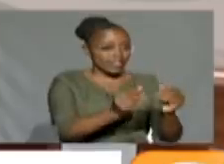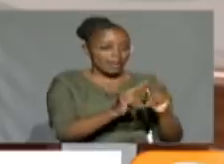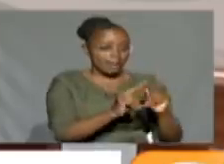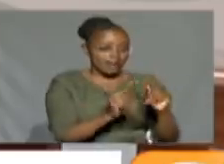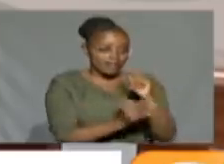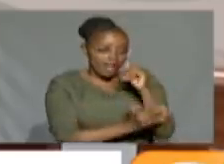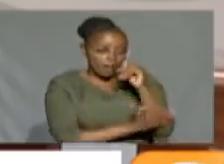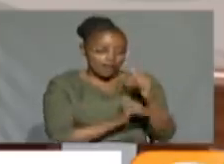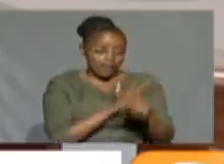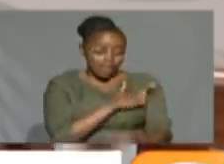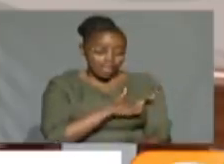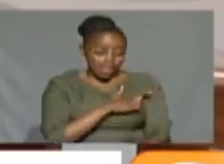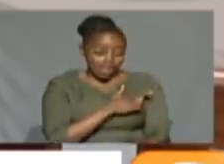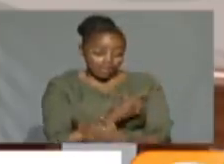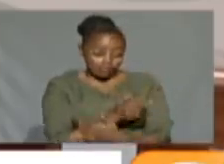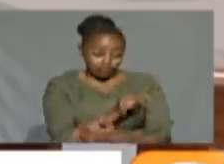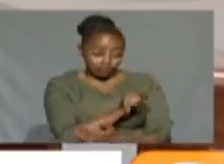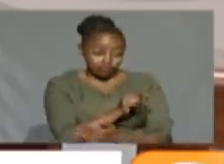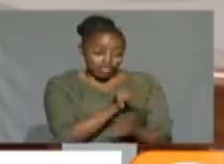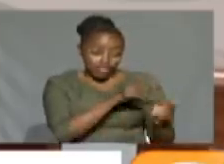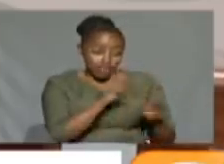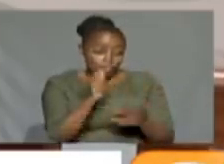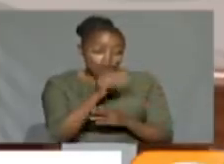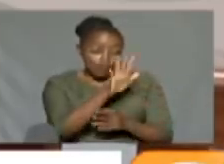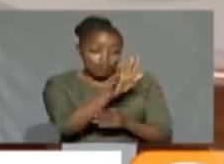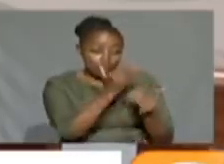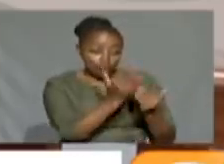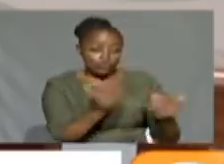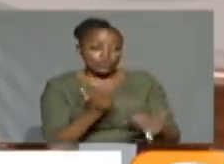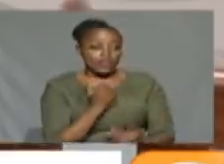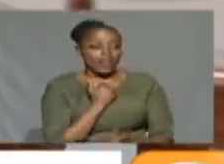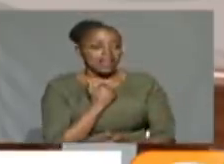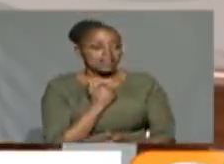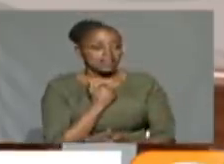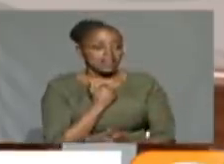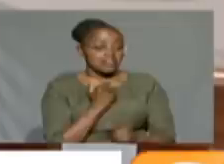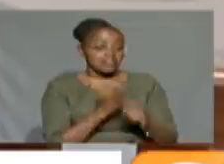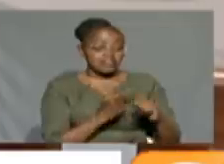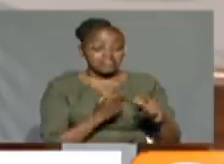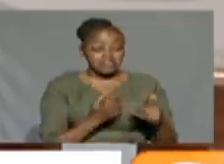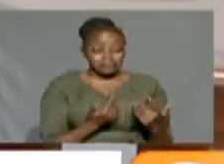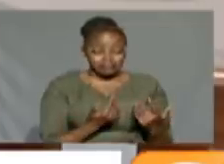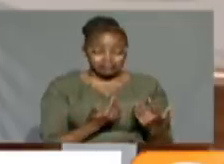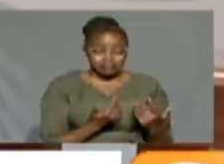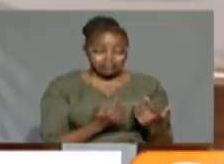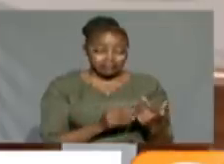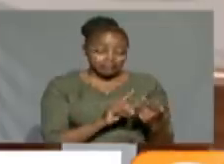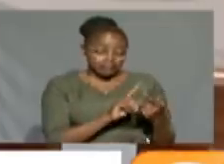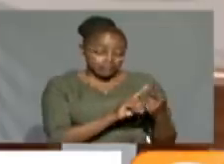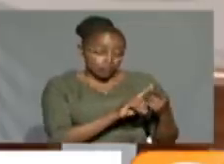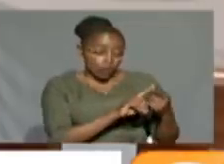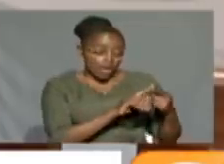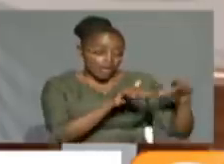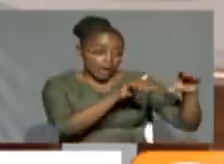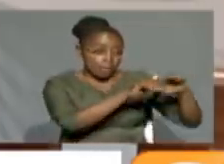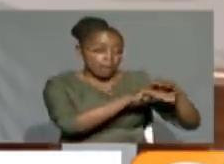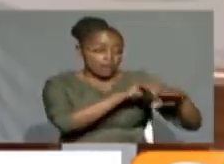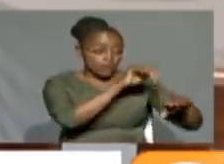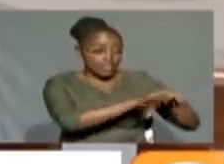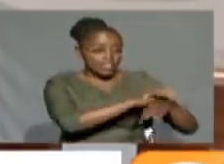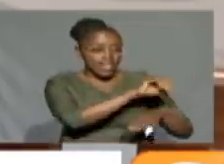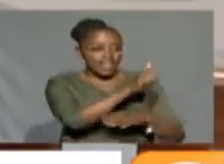fortunately, Wanjiko had 5 kids. So essentially, out of one member, we acquired